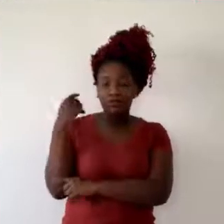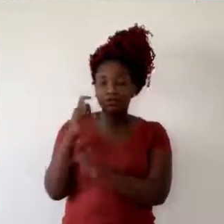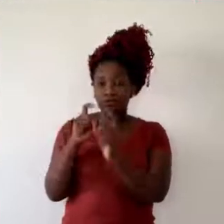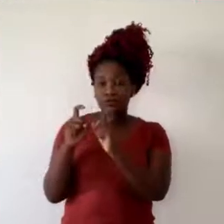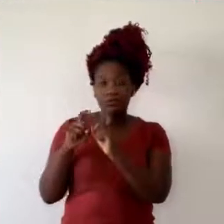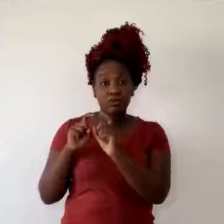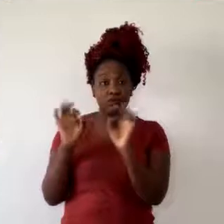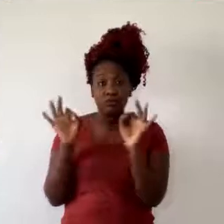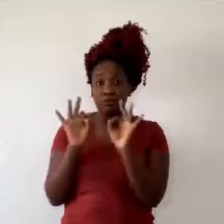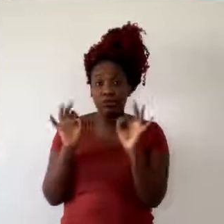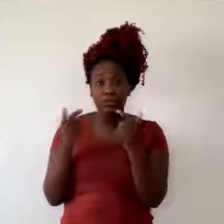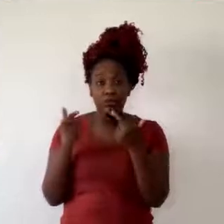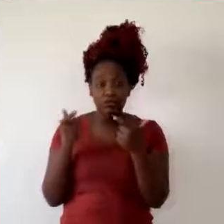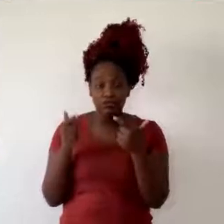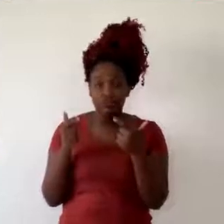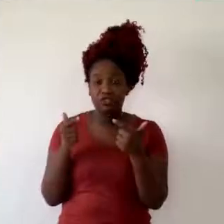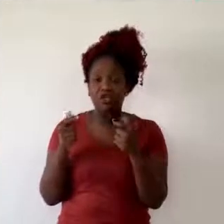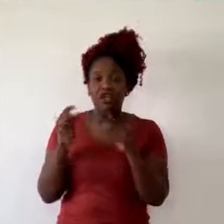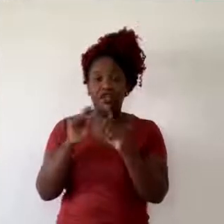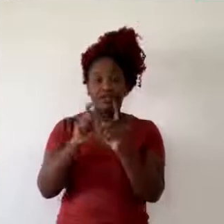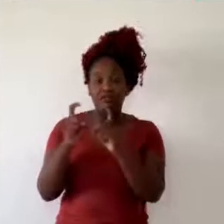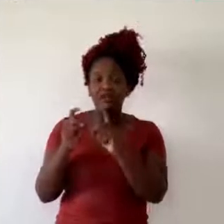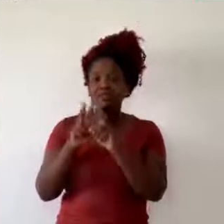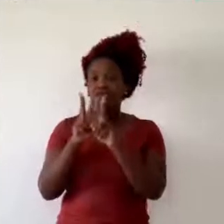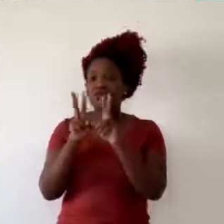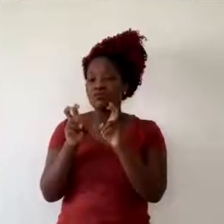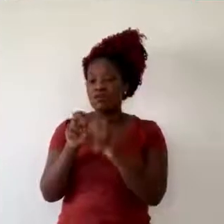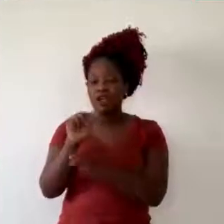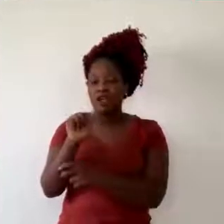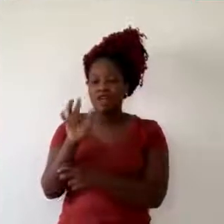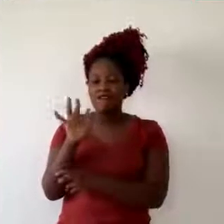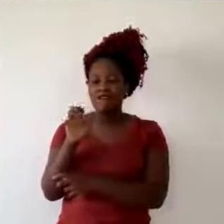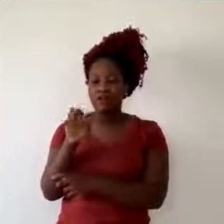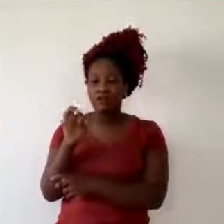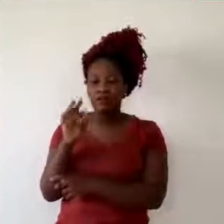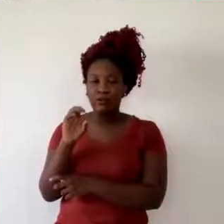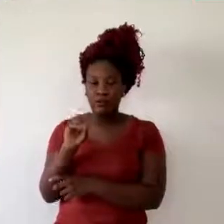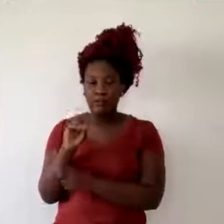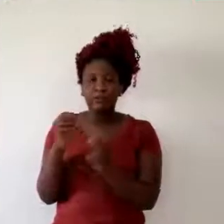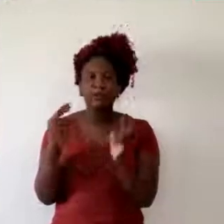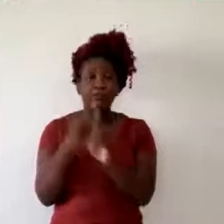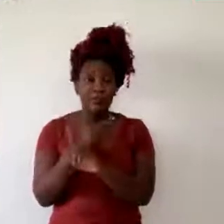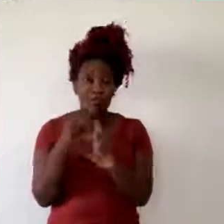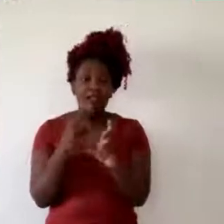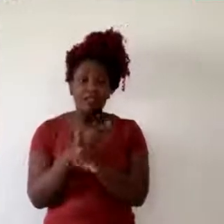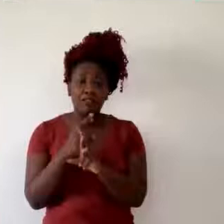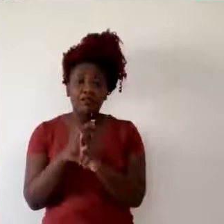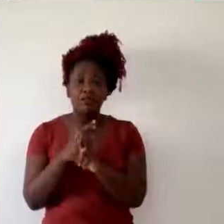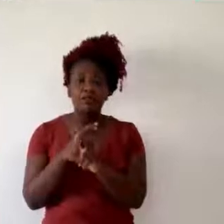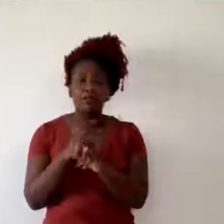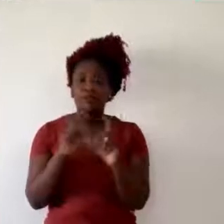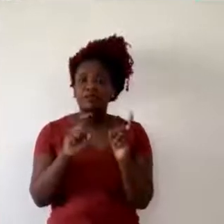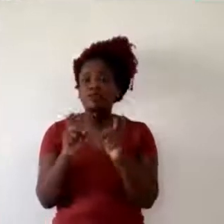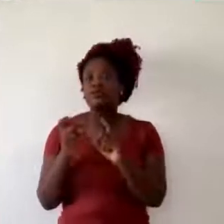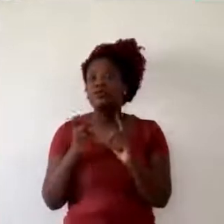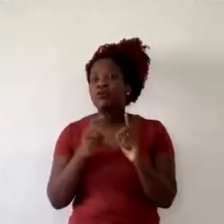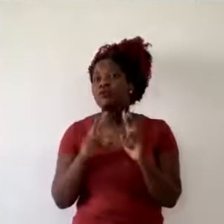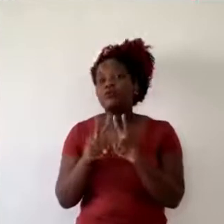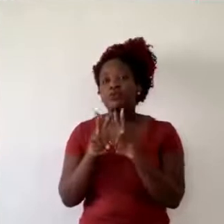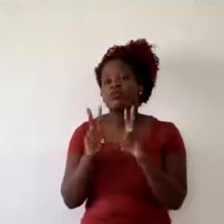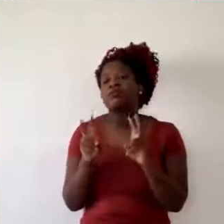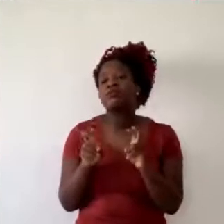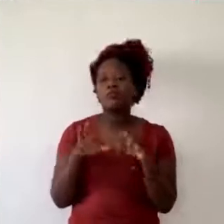challenges in the debate that we have never looked at, debating affection has to do with